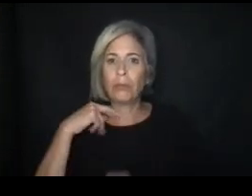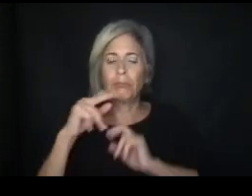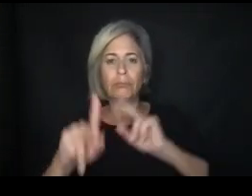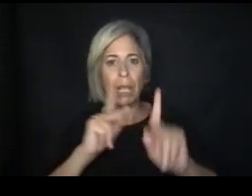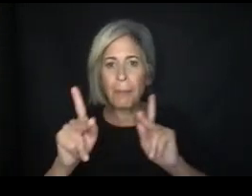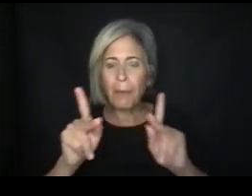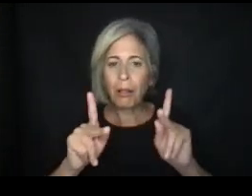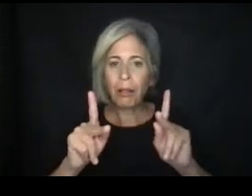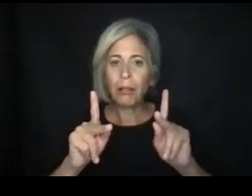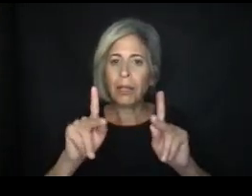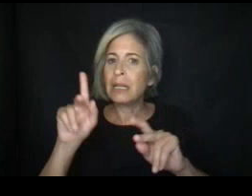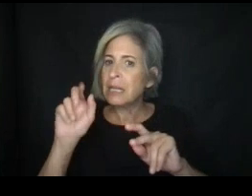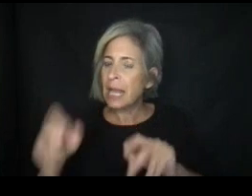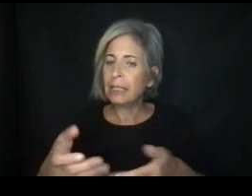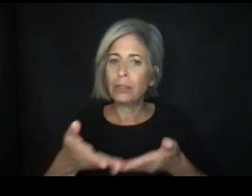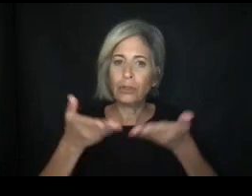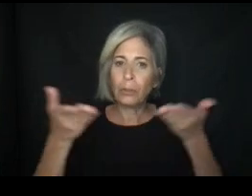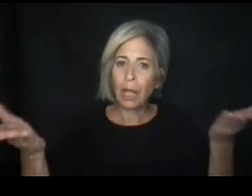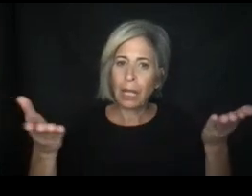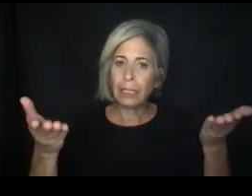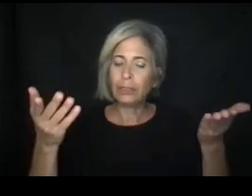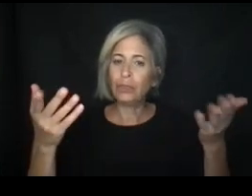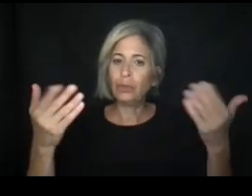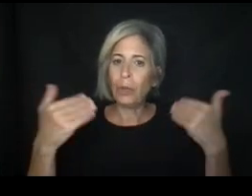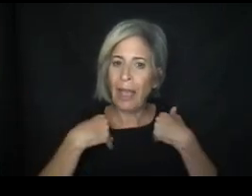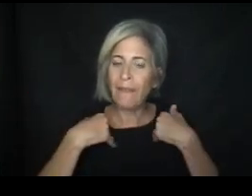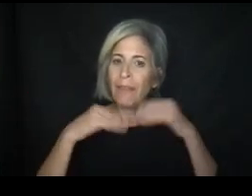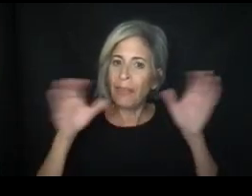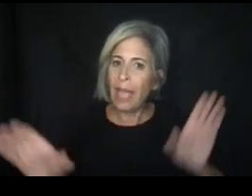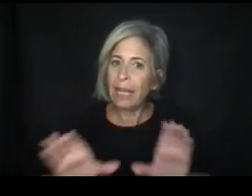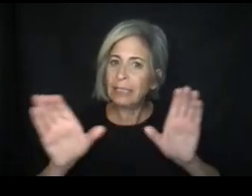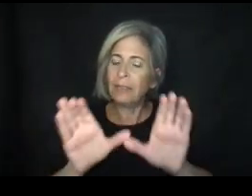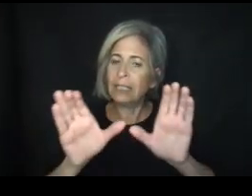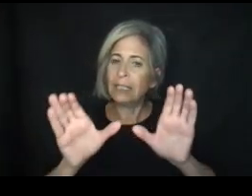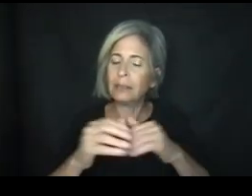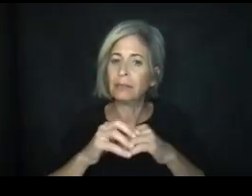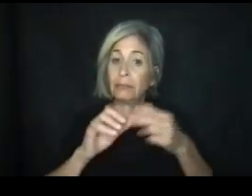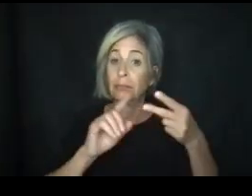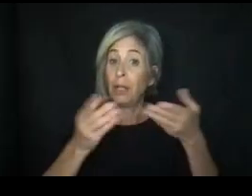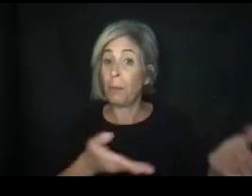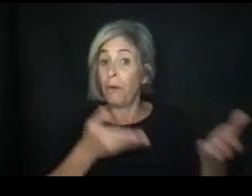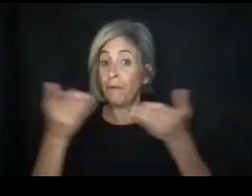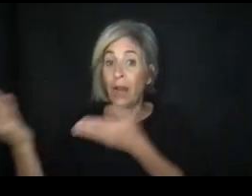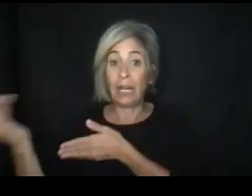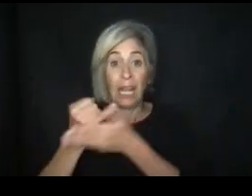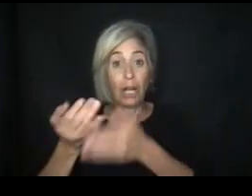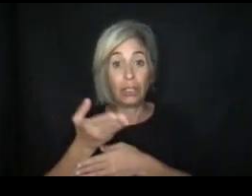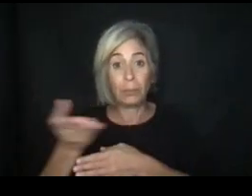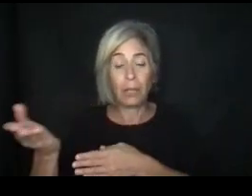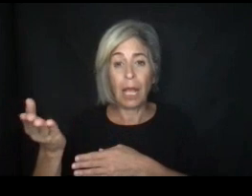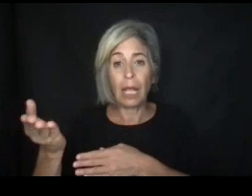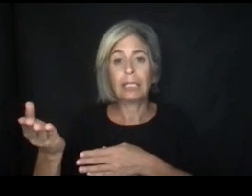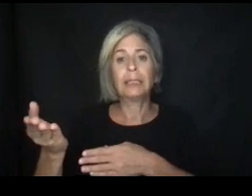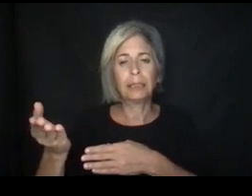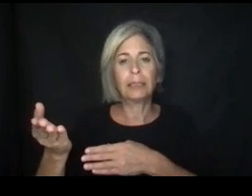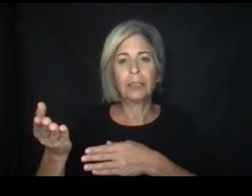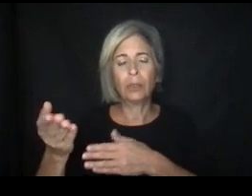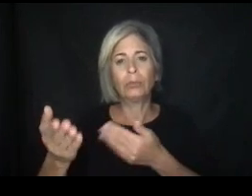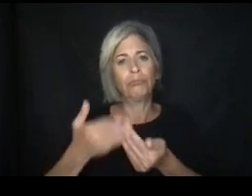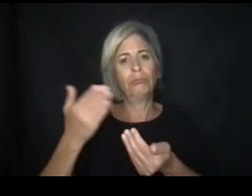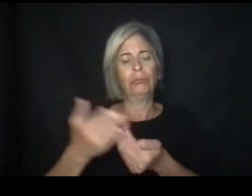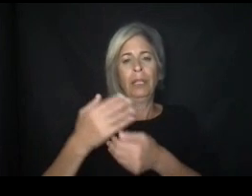have the necessary supplies to facilitate our activities. By providing art supplies, we are able to ease the financial burden